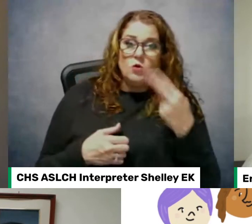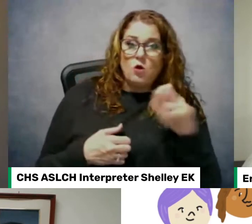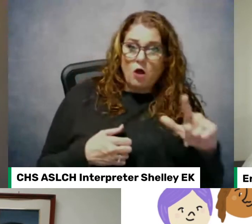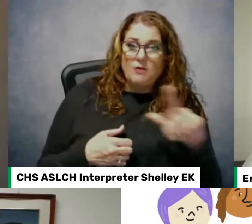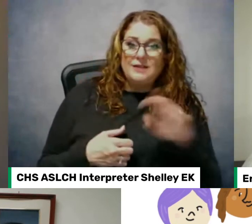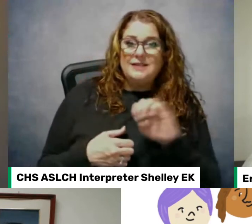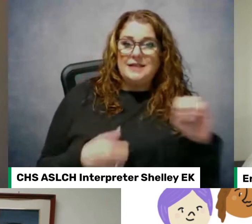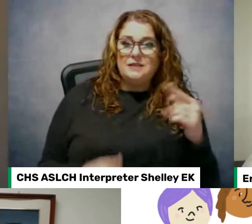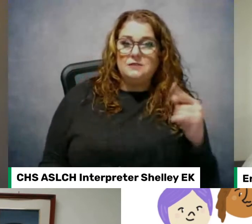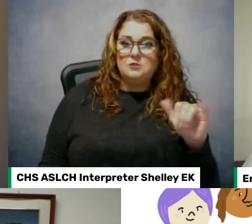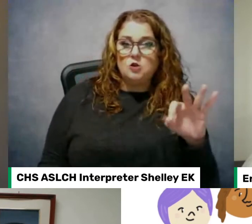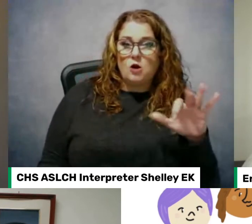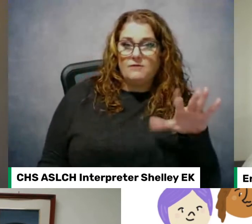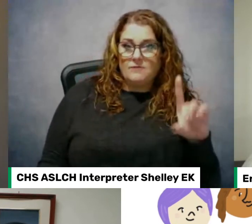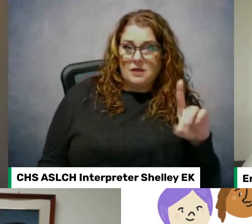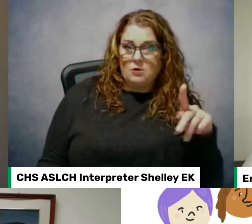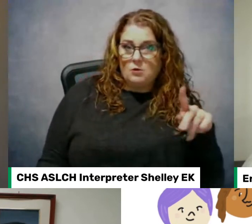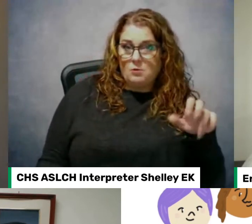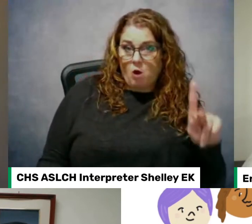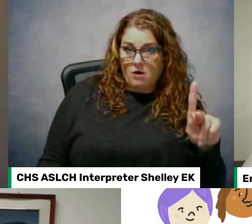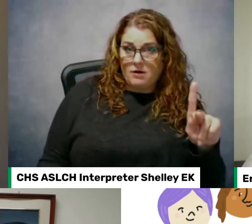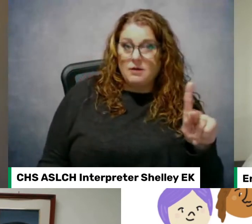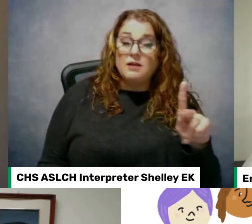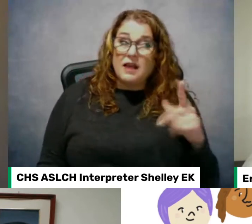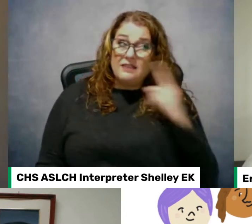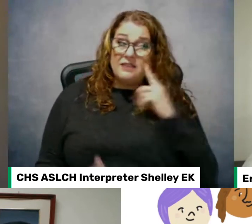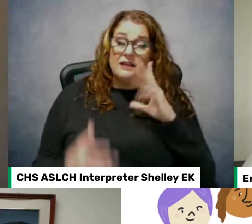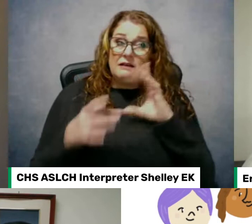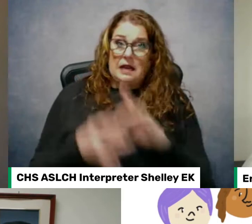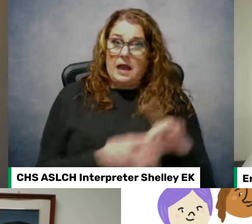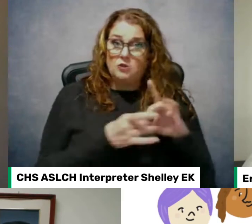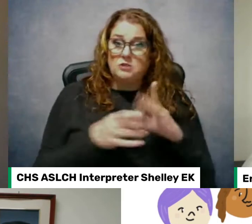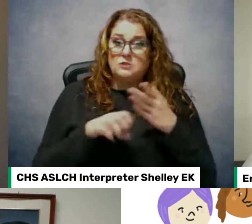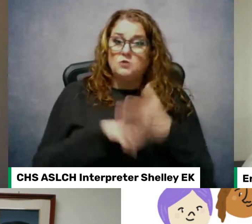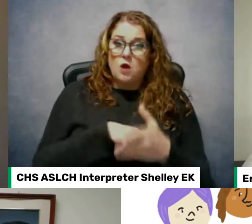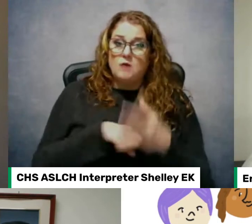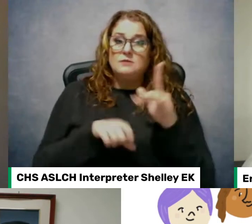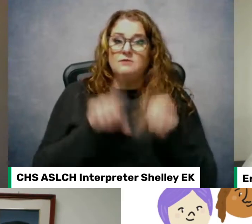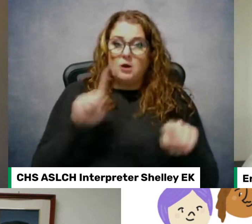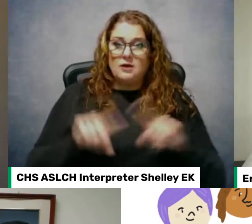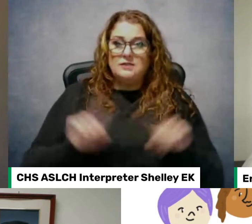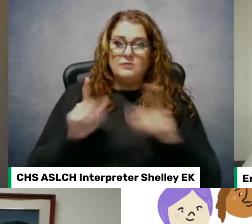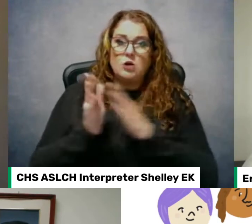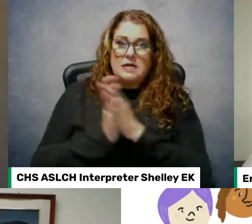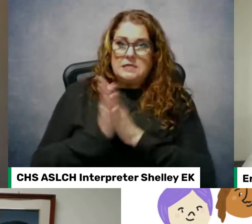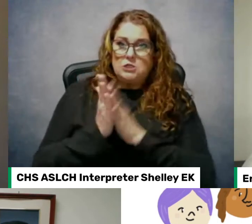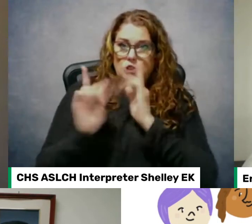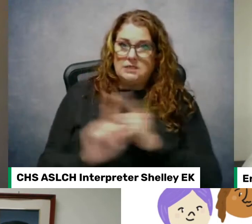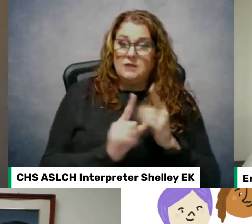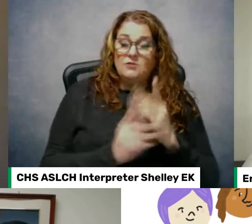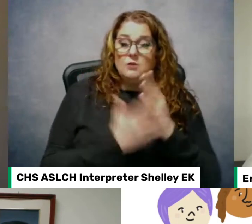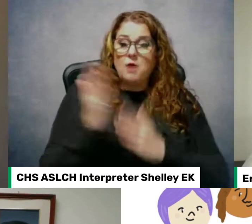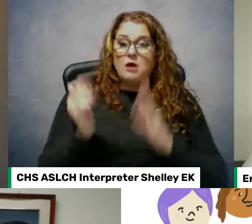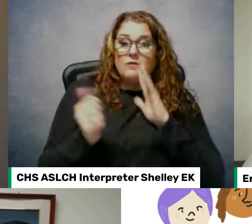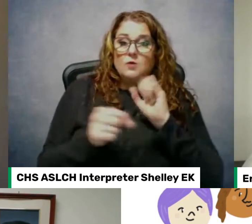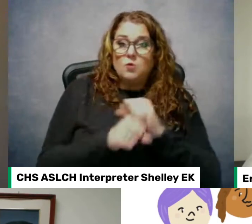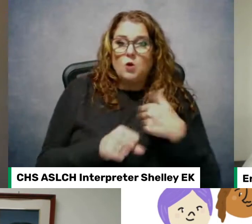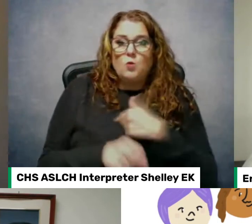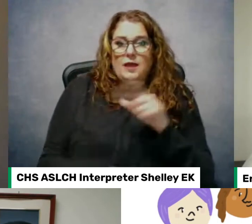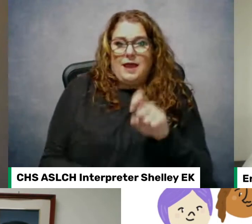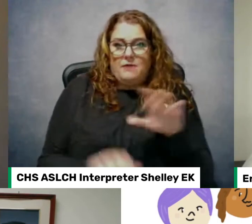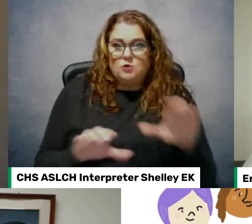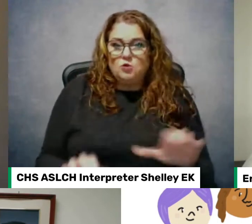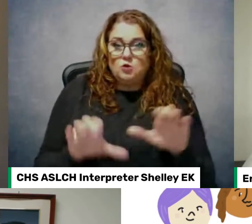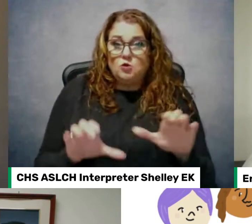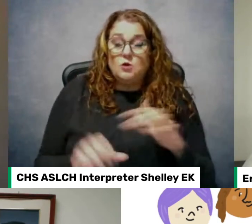Park. So again, I think there's a lot of connections across the various city initiatives, and it's definitely part of the work that we have to do in the